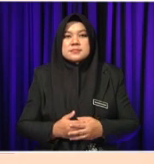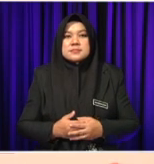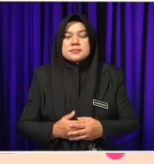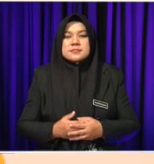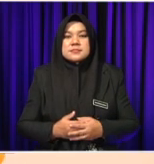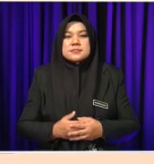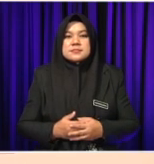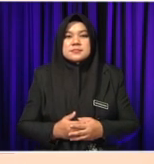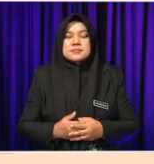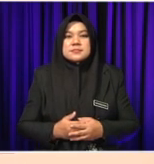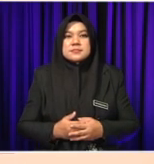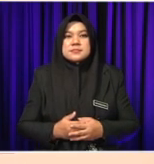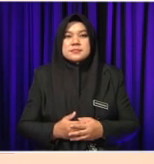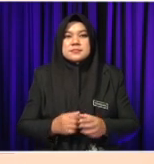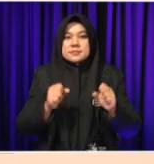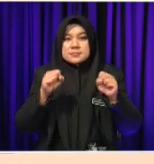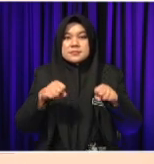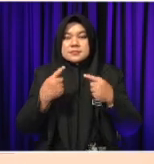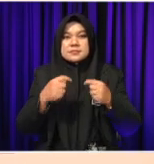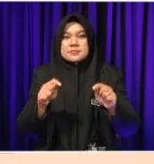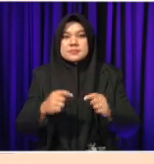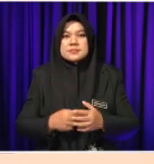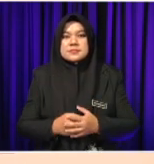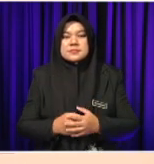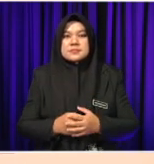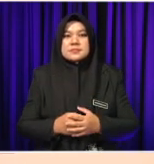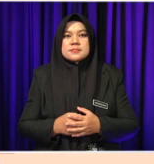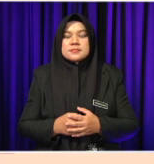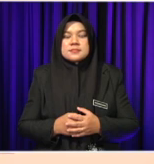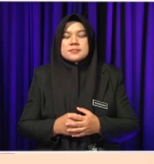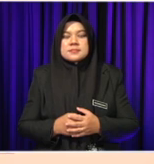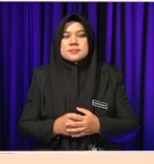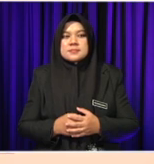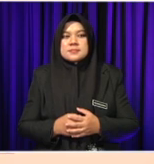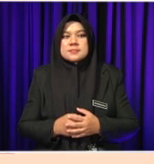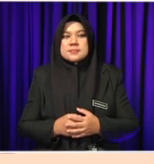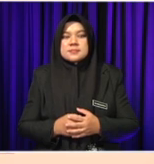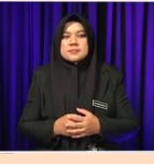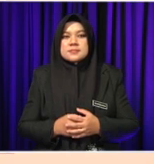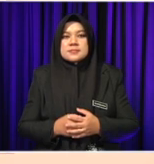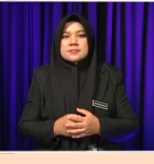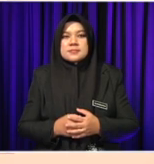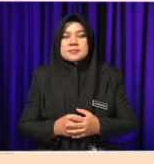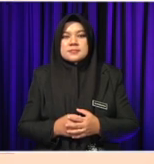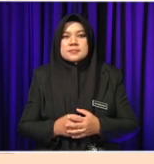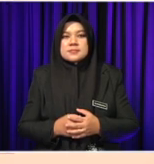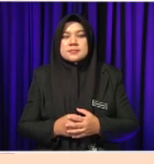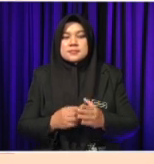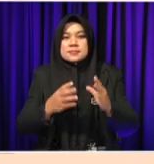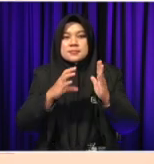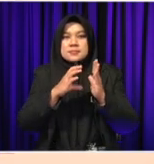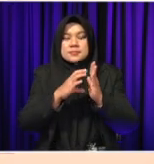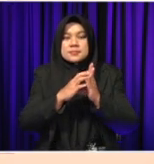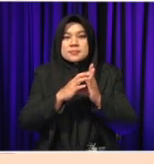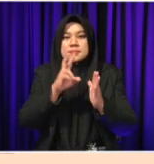from Madam, can I give a try? Yes, right, Mira. Over to you, Mira. Tell me which stanza and tell me the line. From stanza